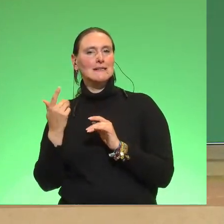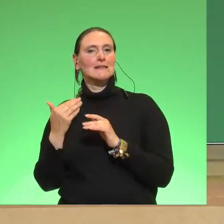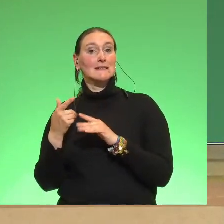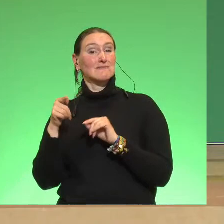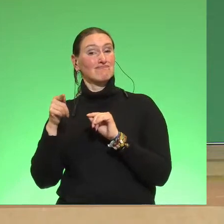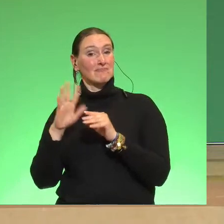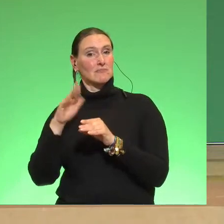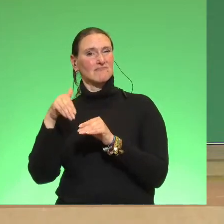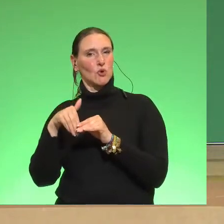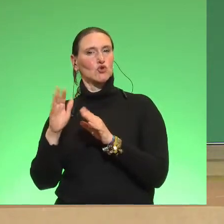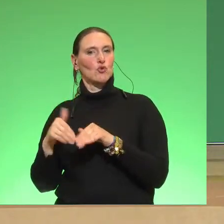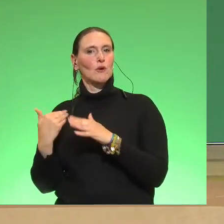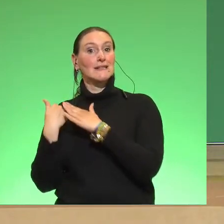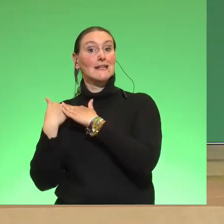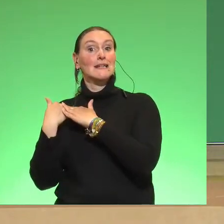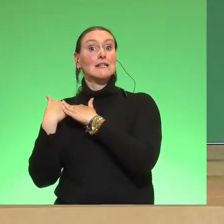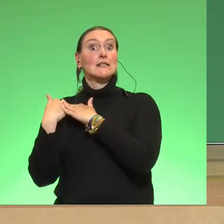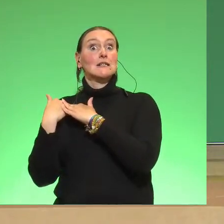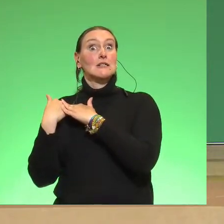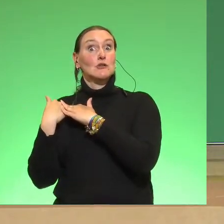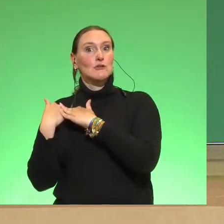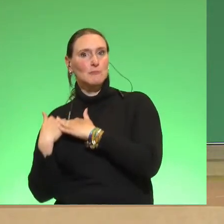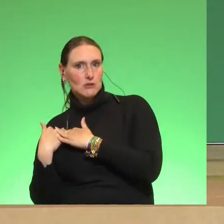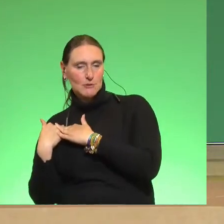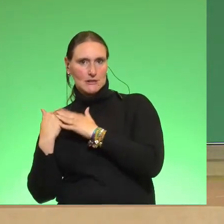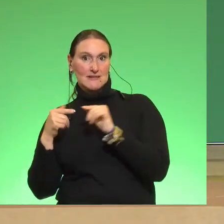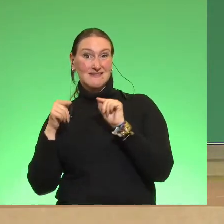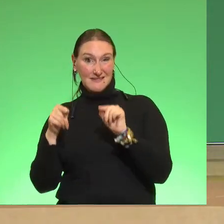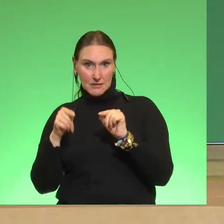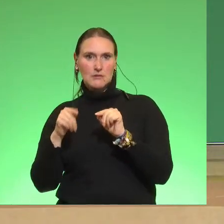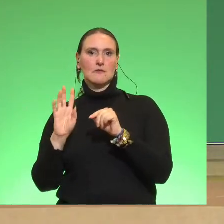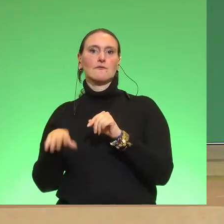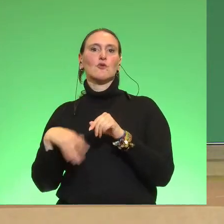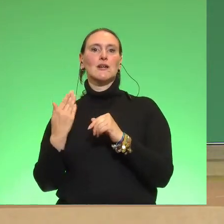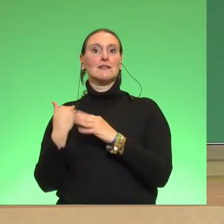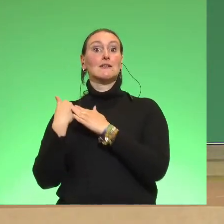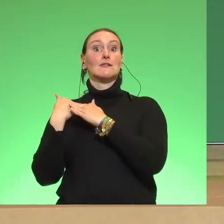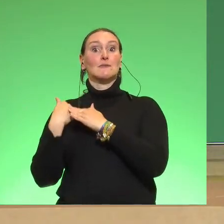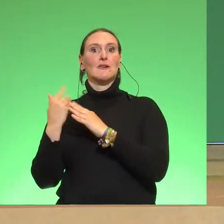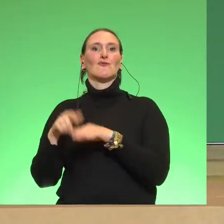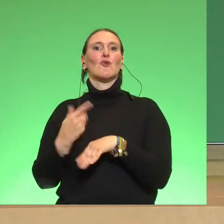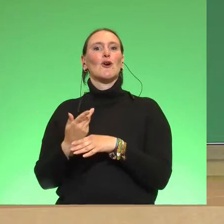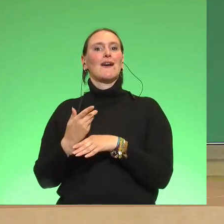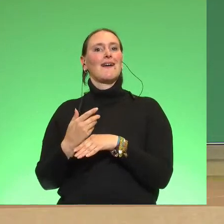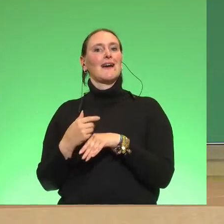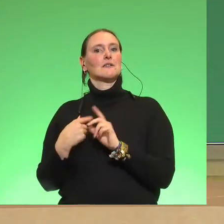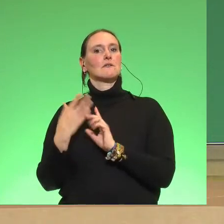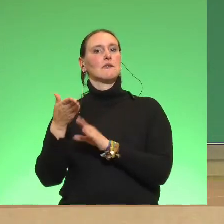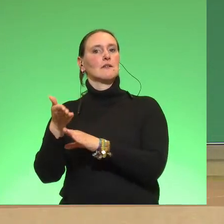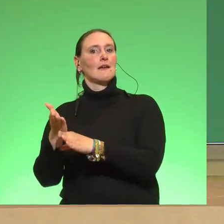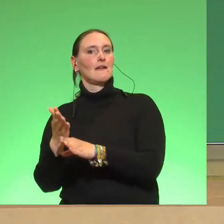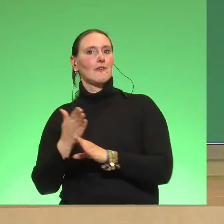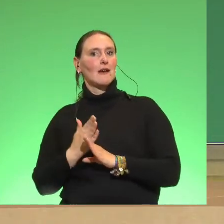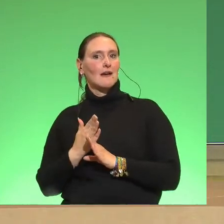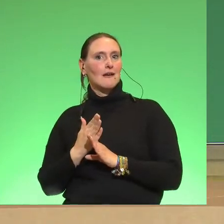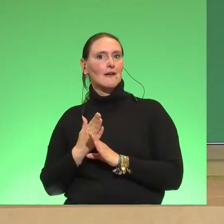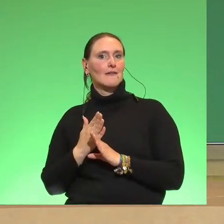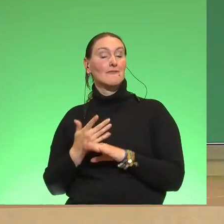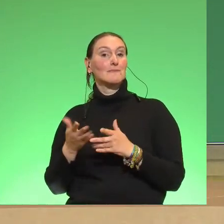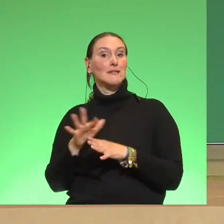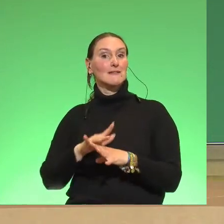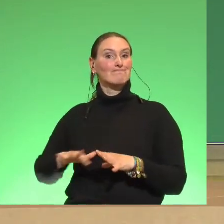Yeah, you're part of a shared responsibility under whatever circumstances, and I